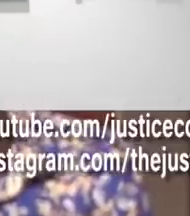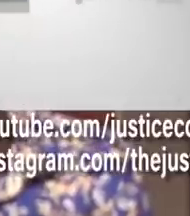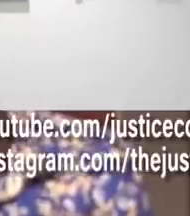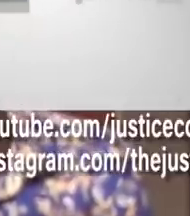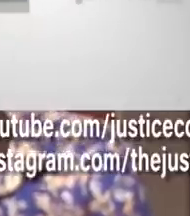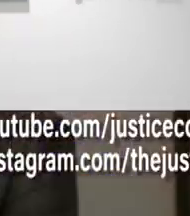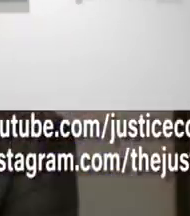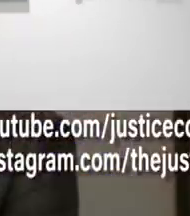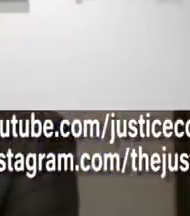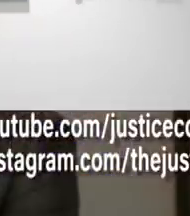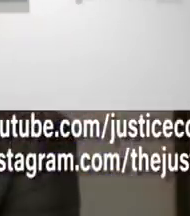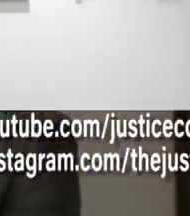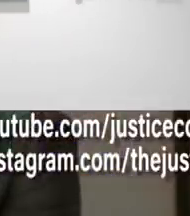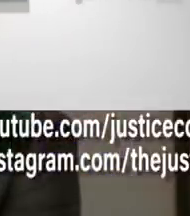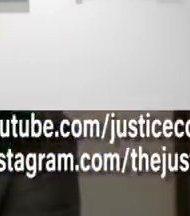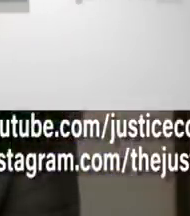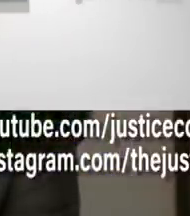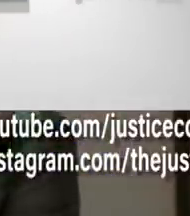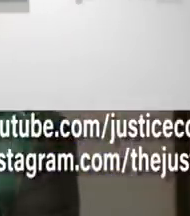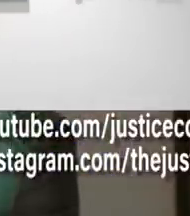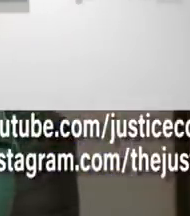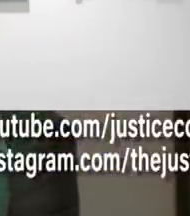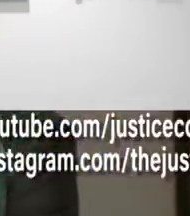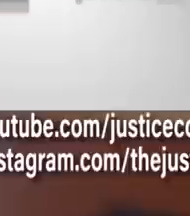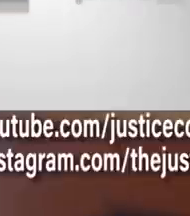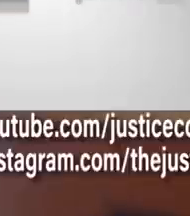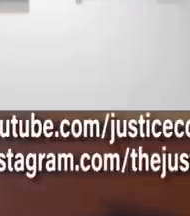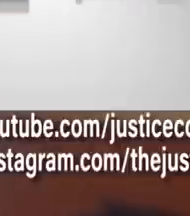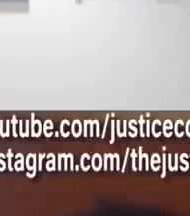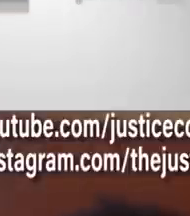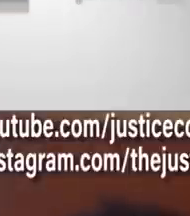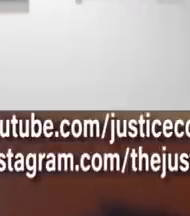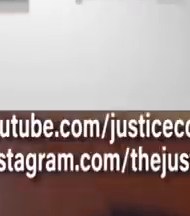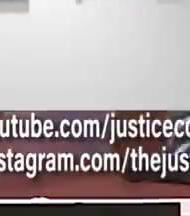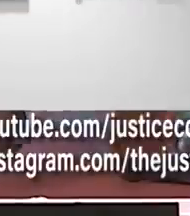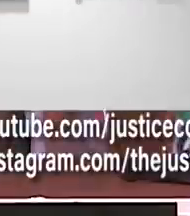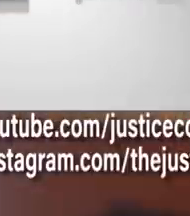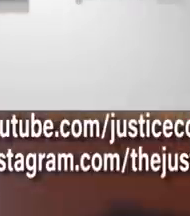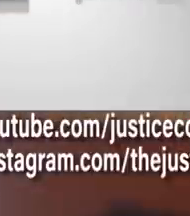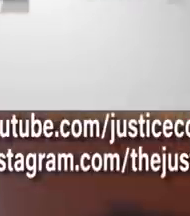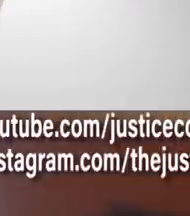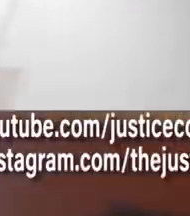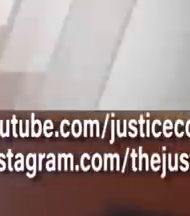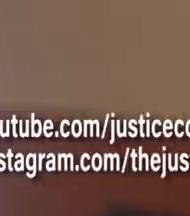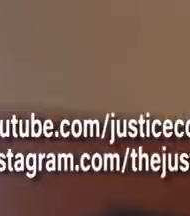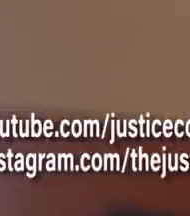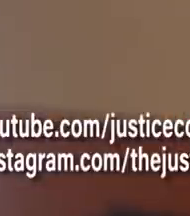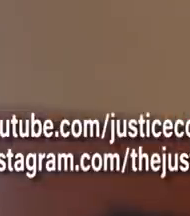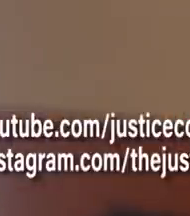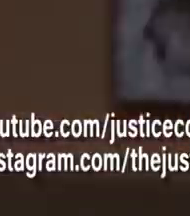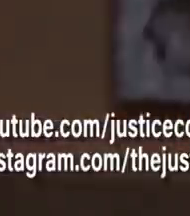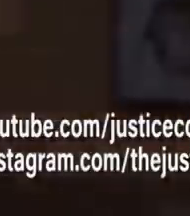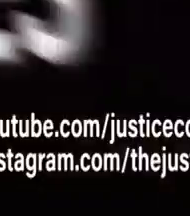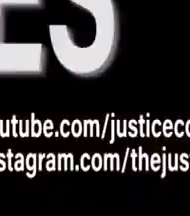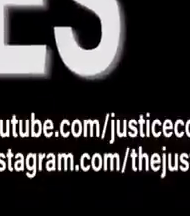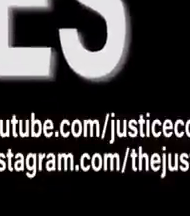money I did not see. I wanted to report him to Amadiona. He was testing the boats, wanting to want in the boat sink with